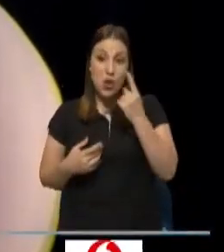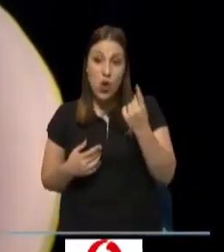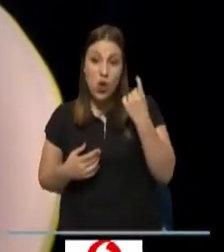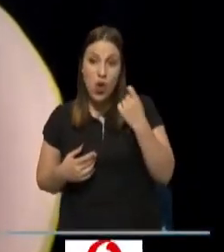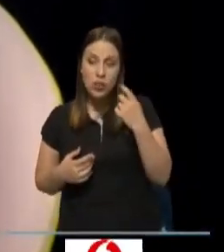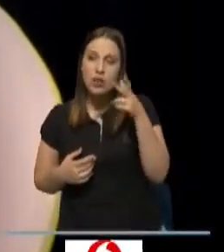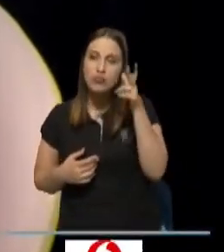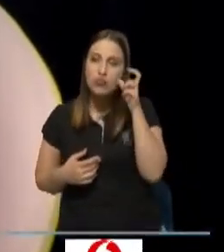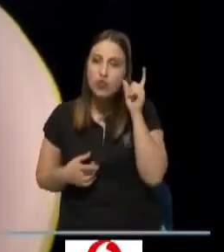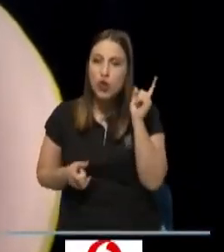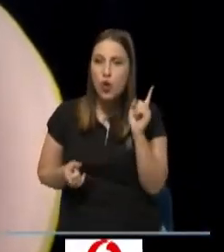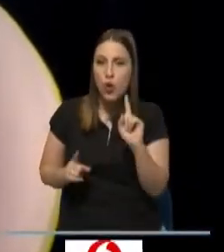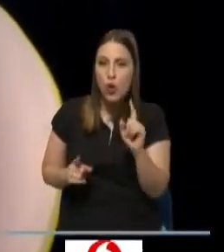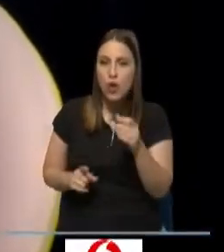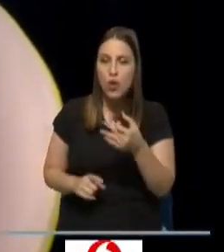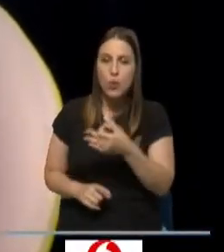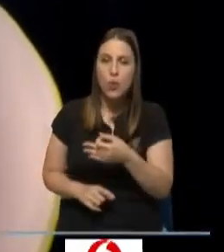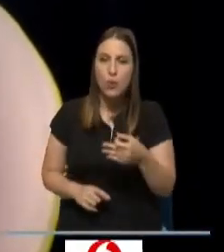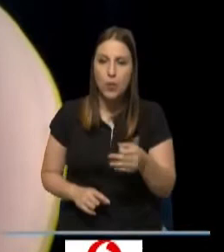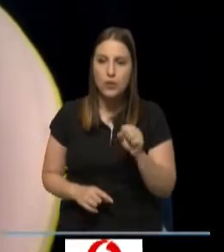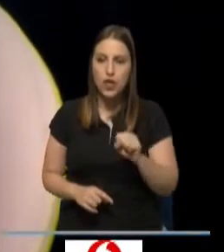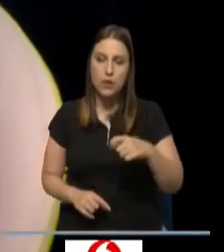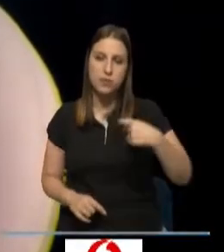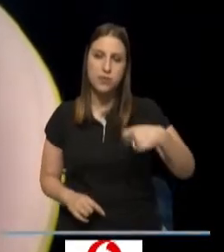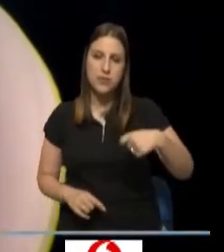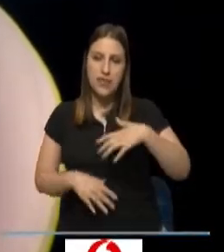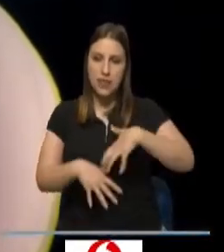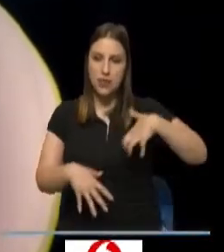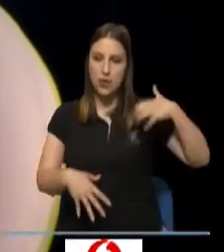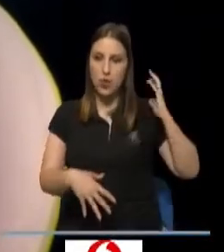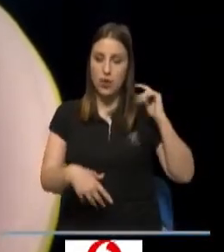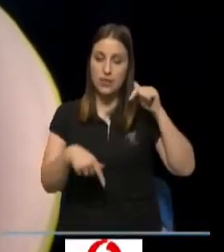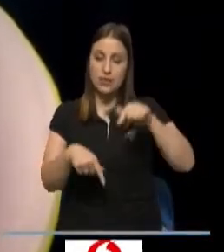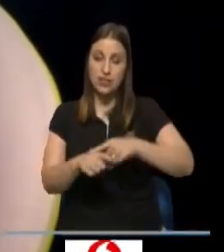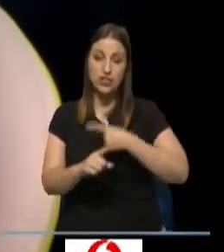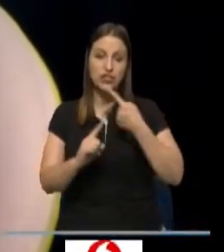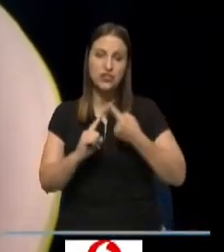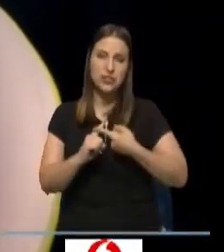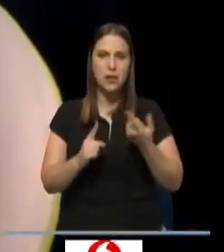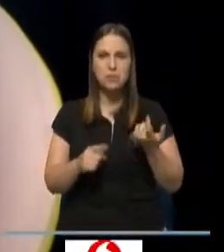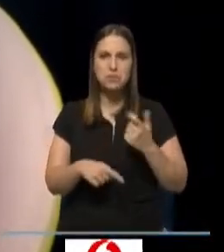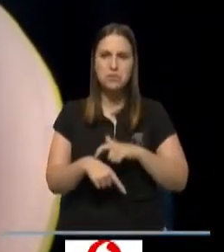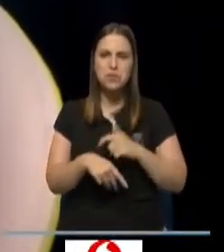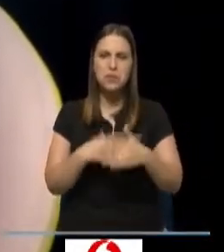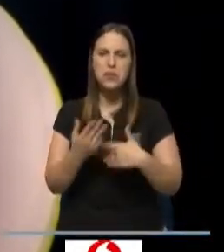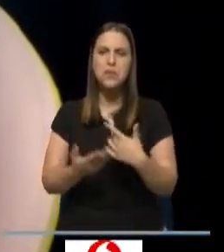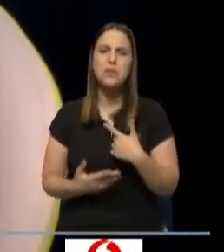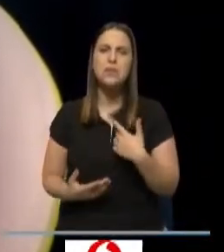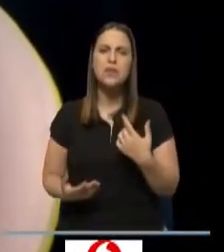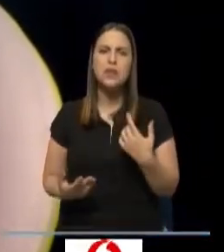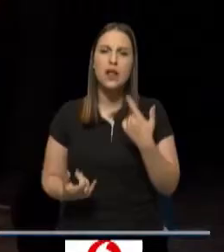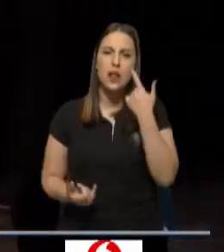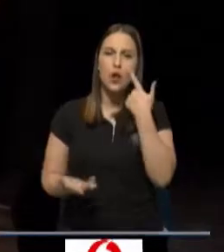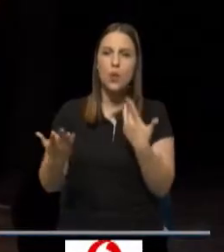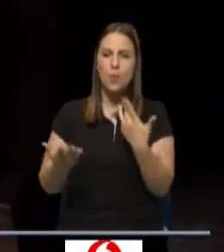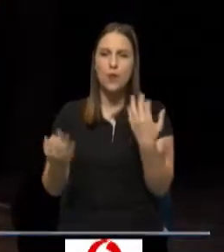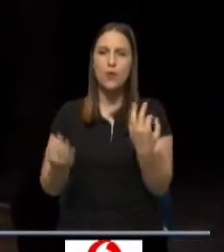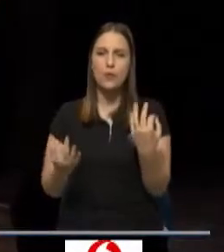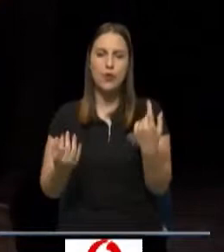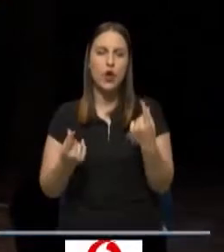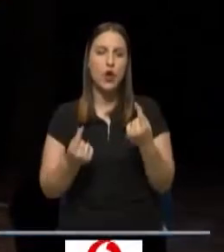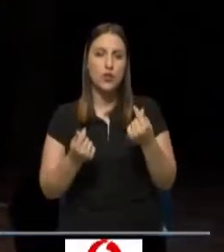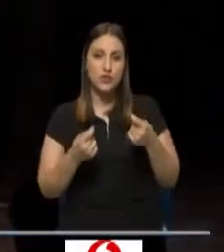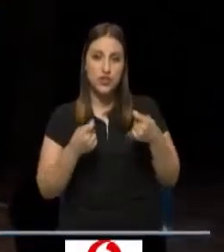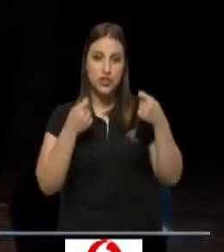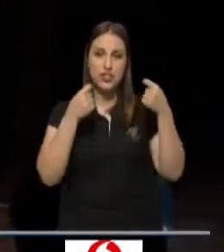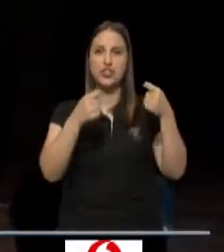people do. I don't know if you've heard the opportunity of Paulo Bertos as the president of the Congress, and he